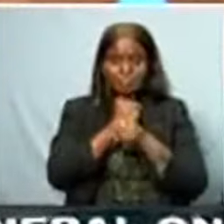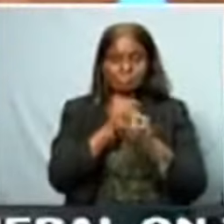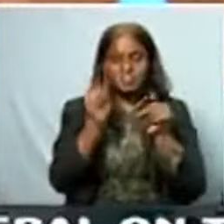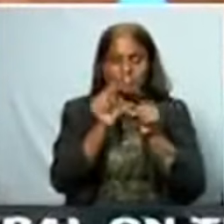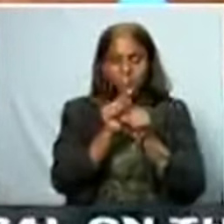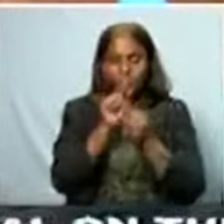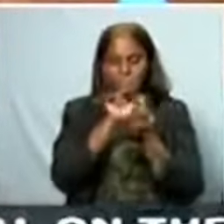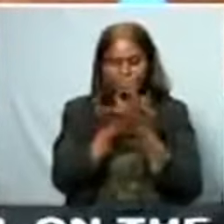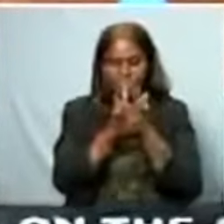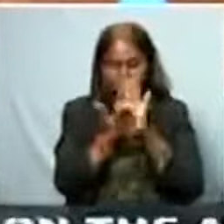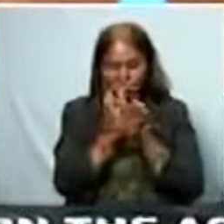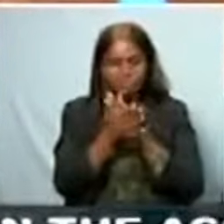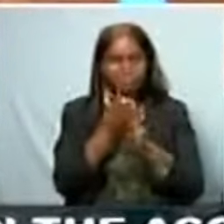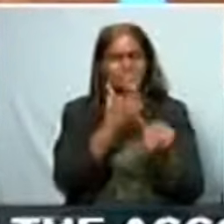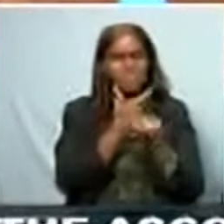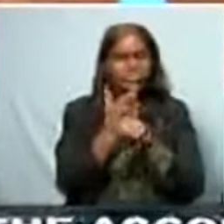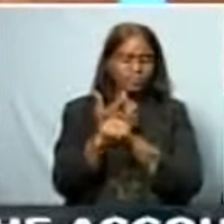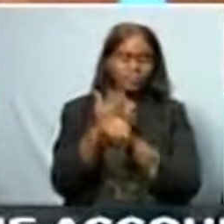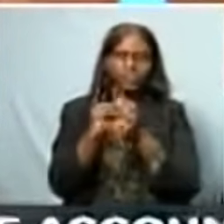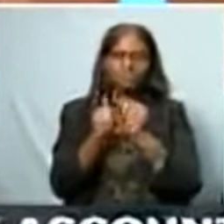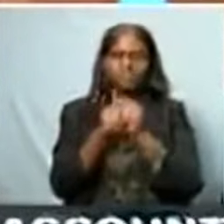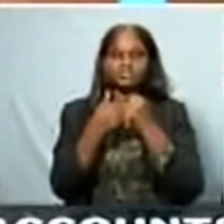flow becomes a bit of a problem.